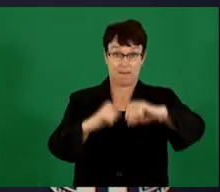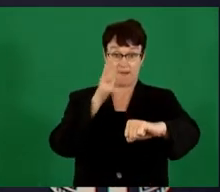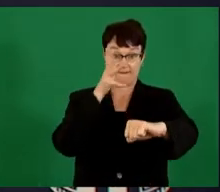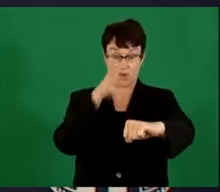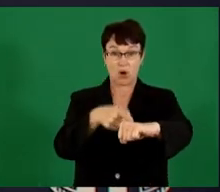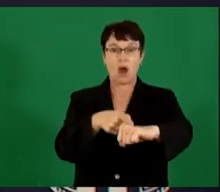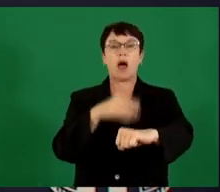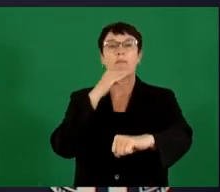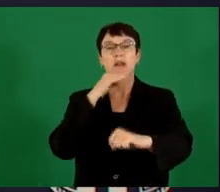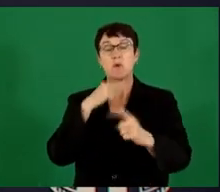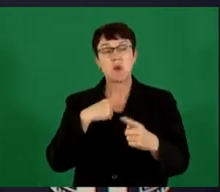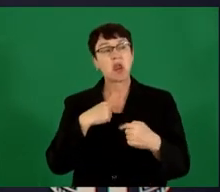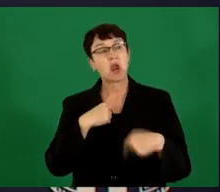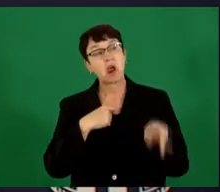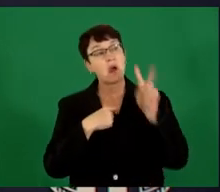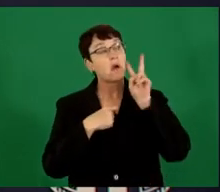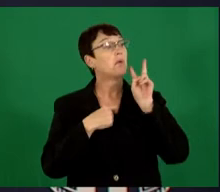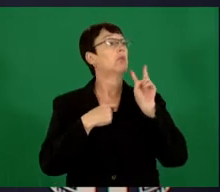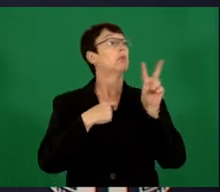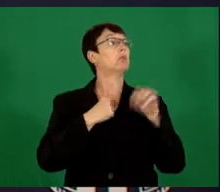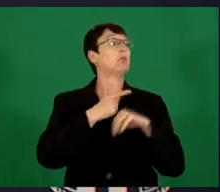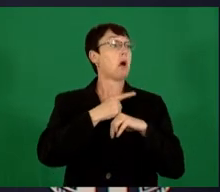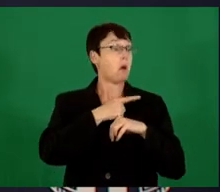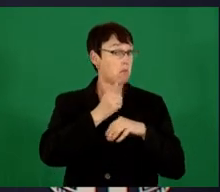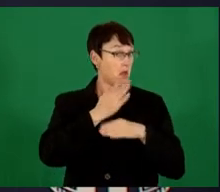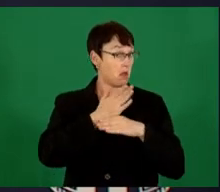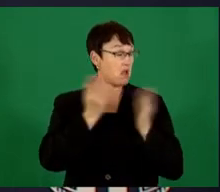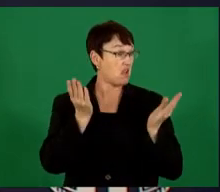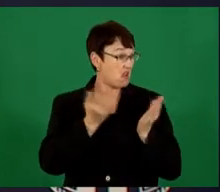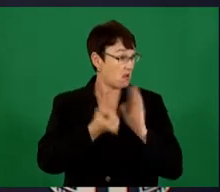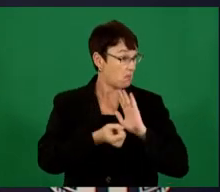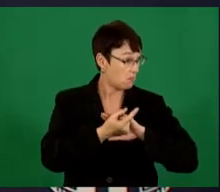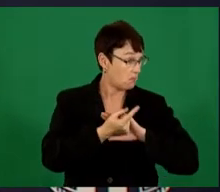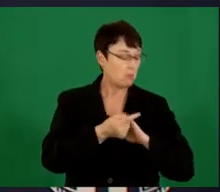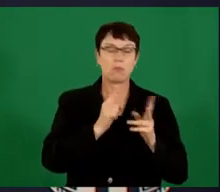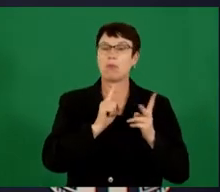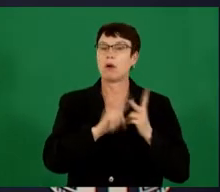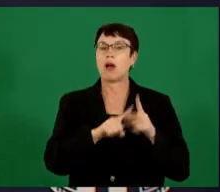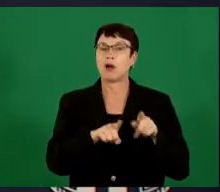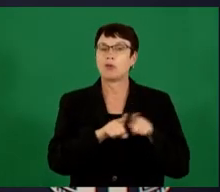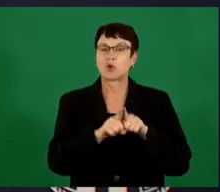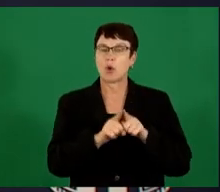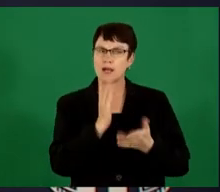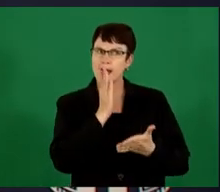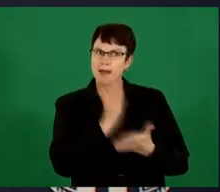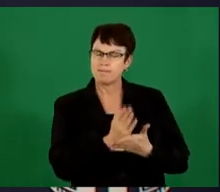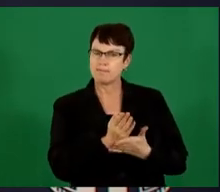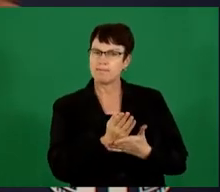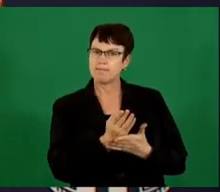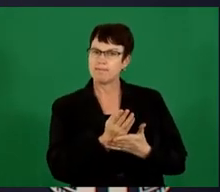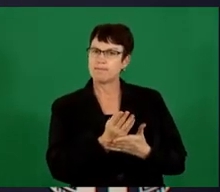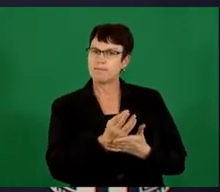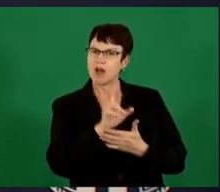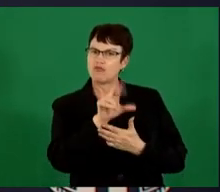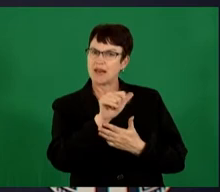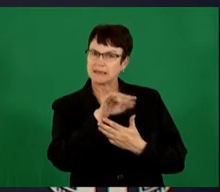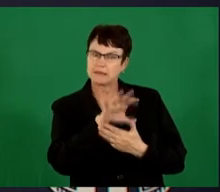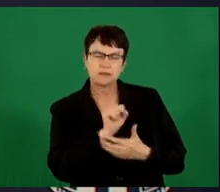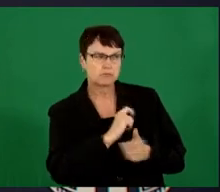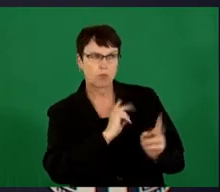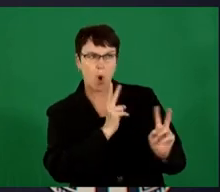both the labor market and in the real economy in terms of what is happening to economic growth and economic